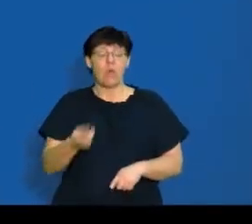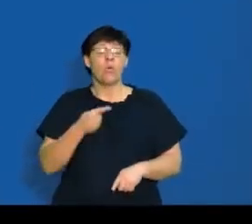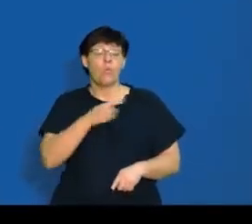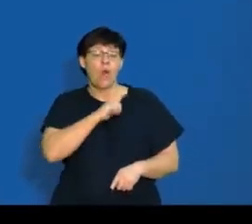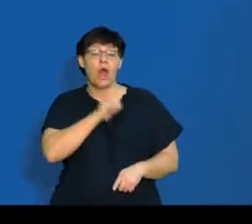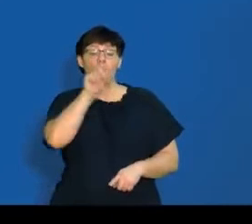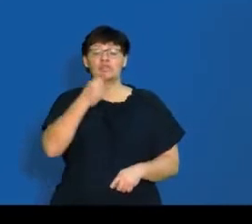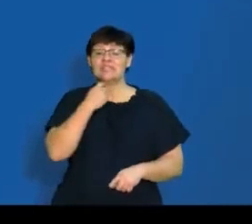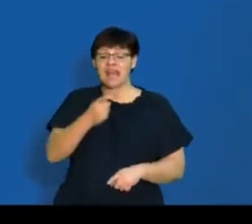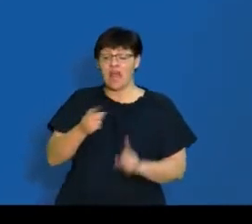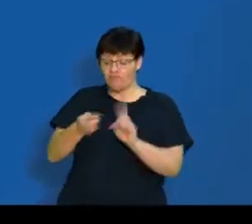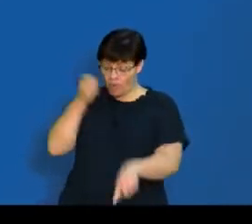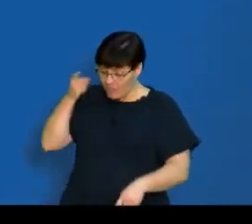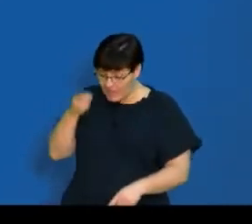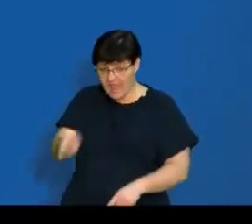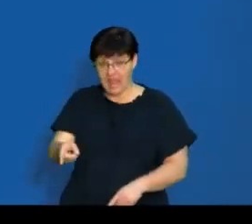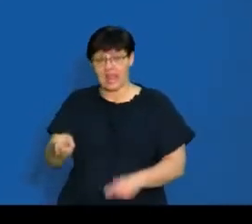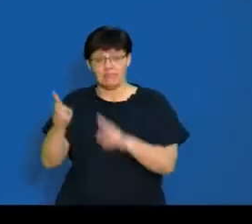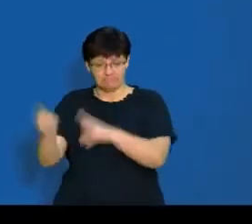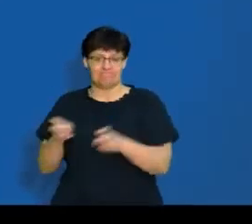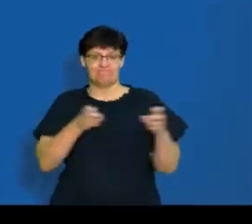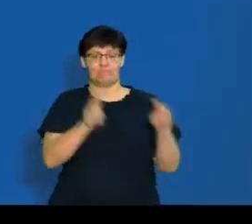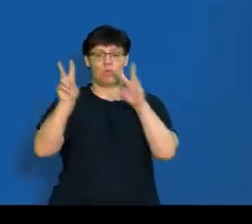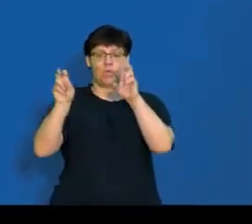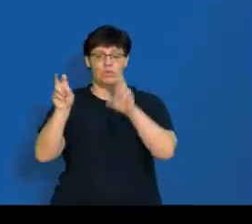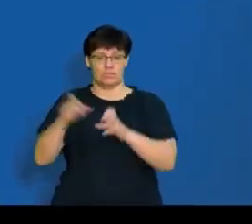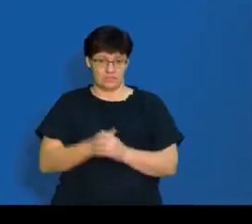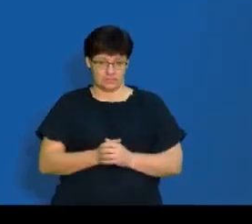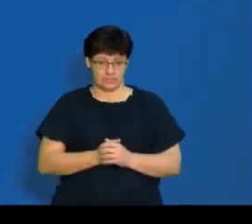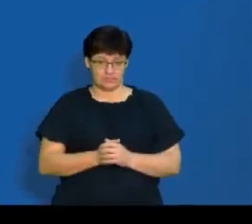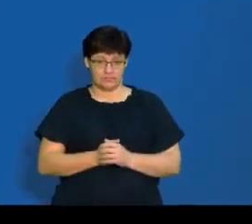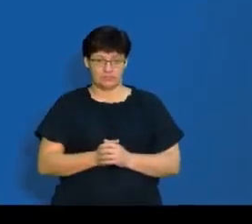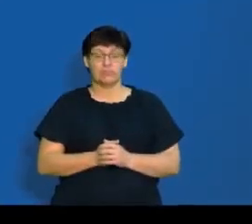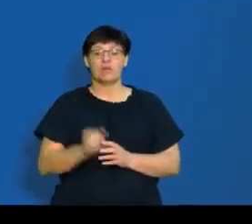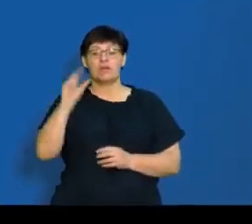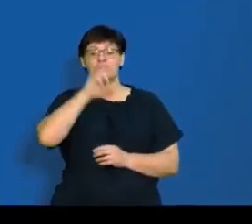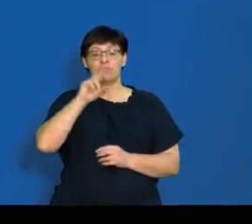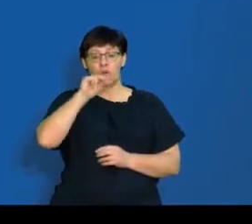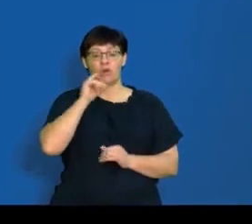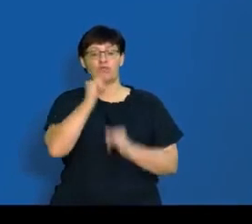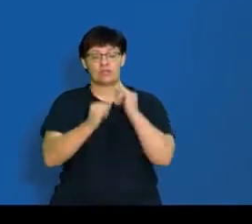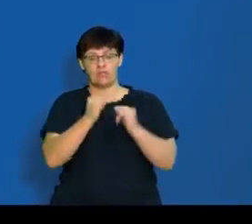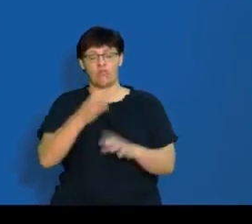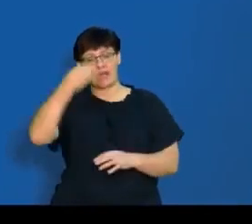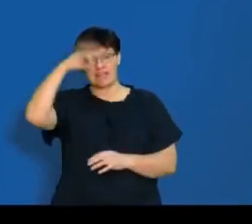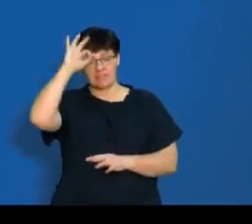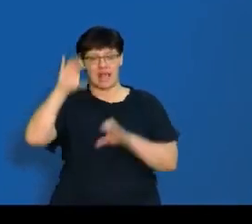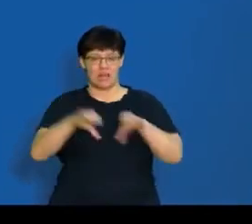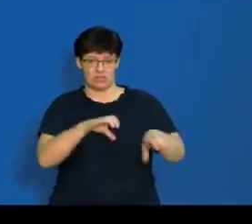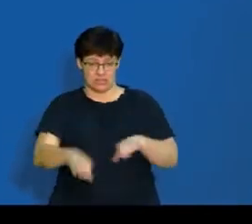asked you to quote directly from the source. It was spoken in its criticism of government